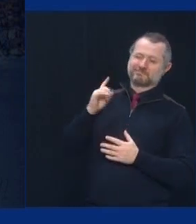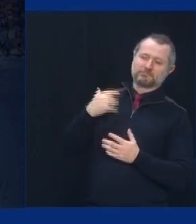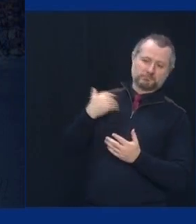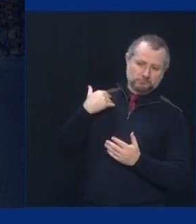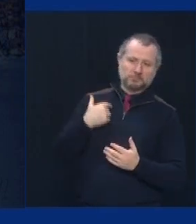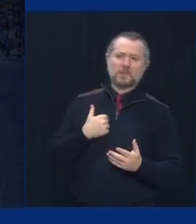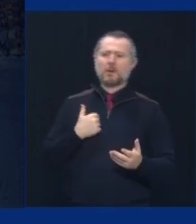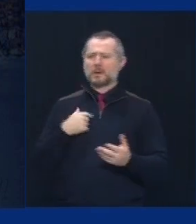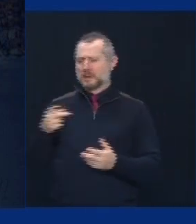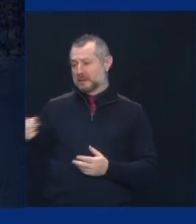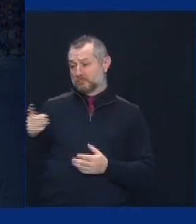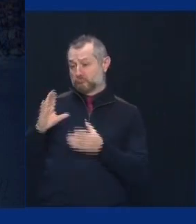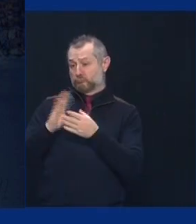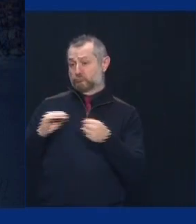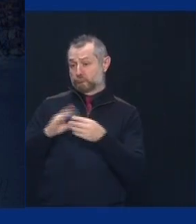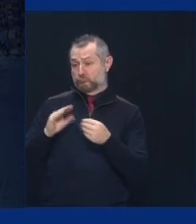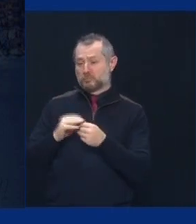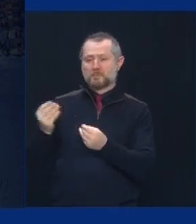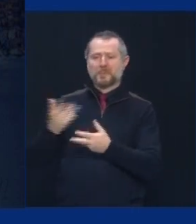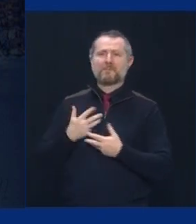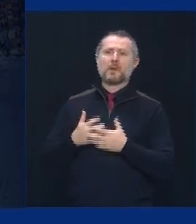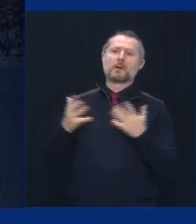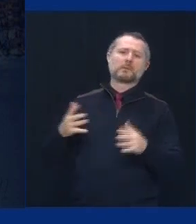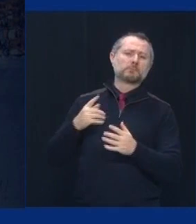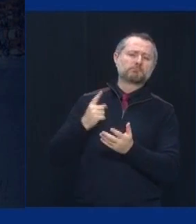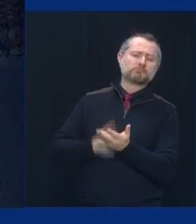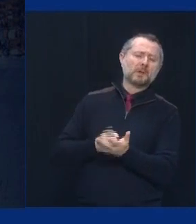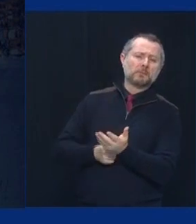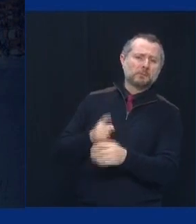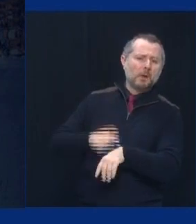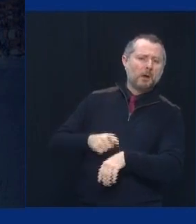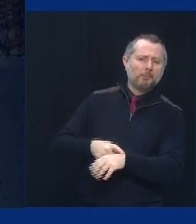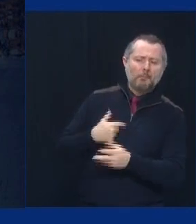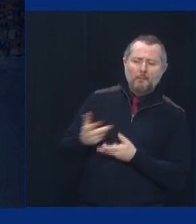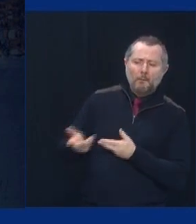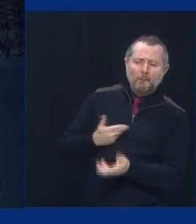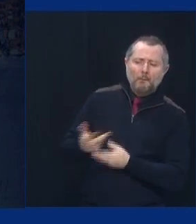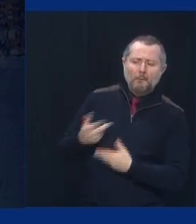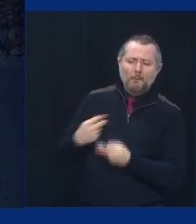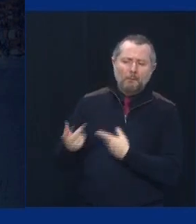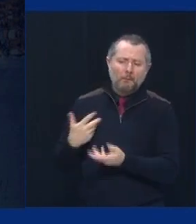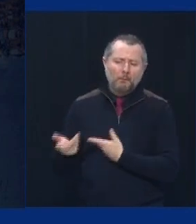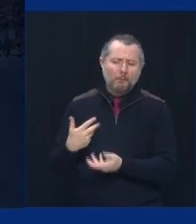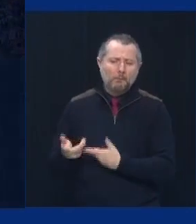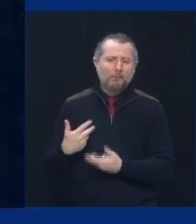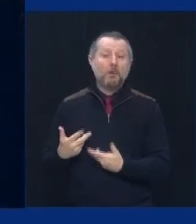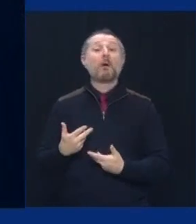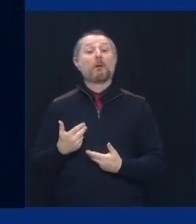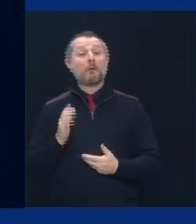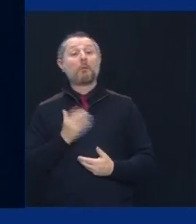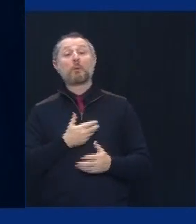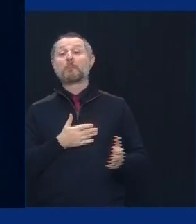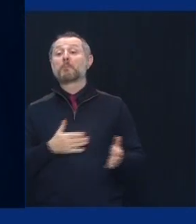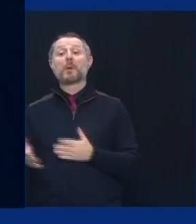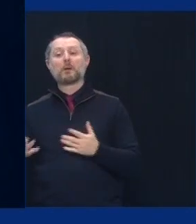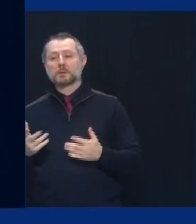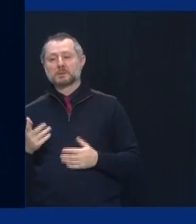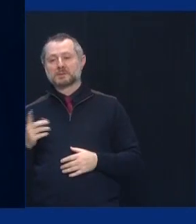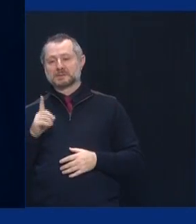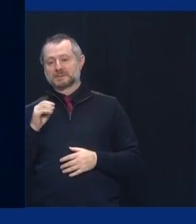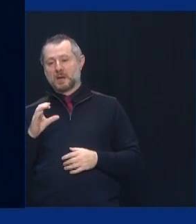give me a lot of time to talk it through privately. And we're planning basically December, January.